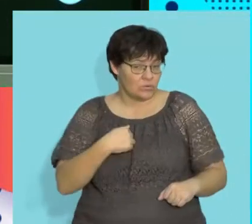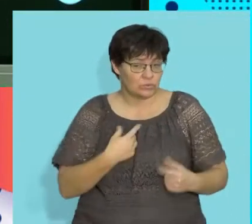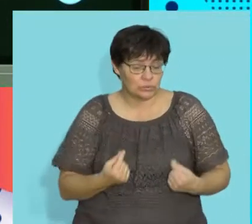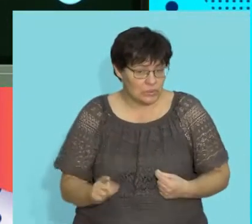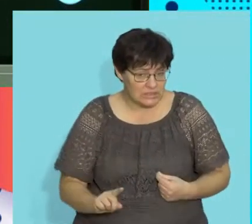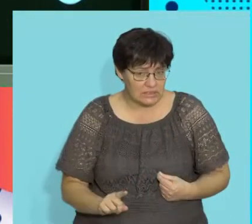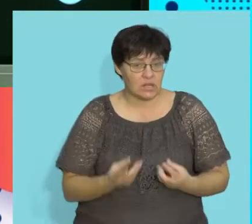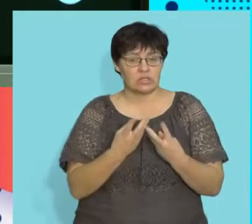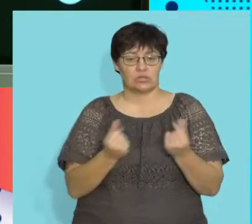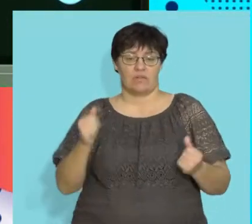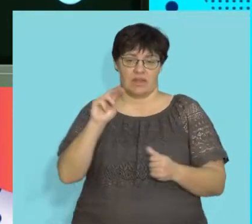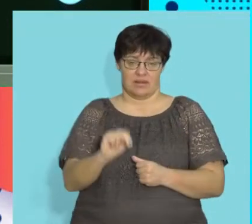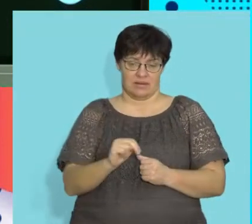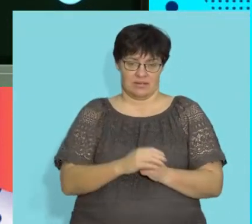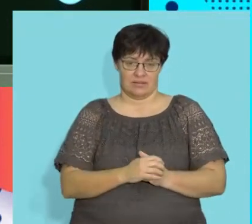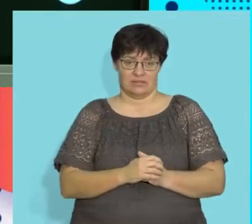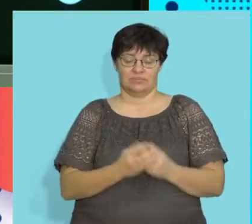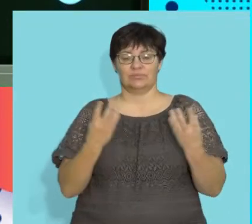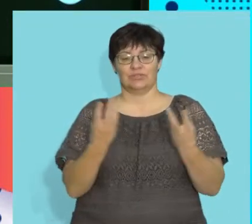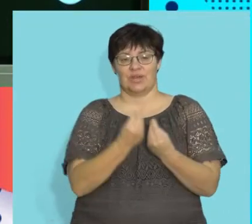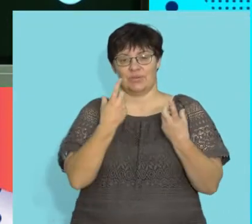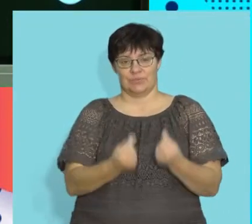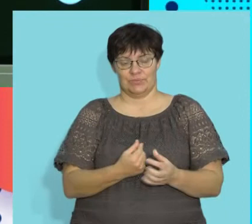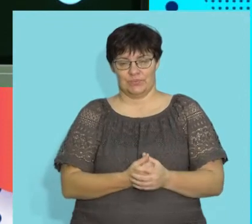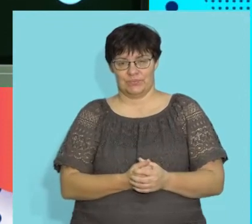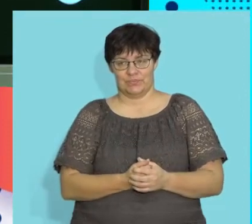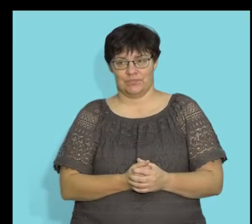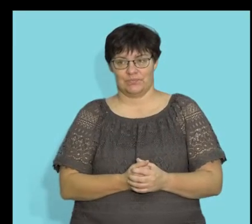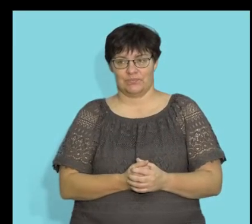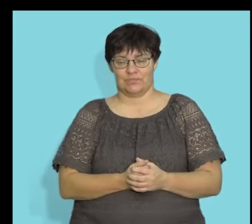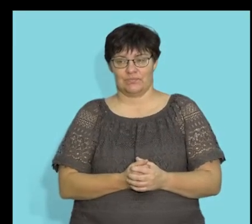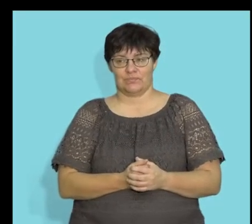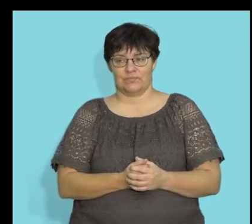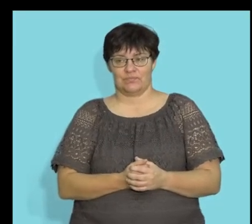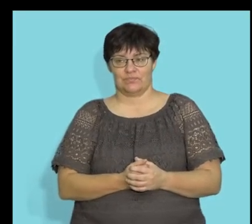me to solve for n. Let's do that together.